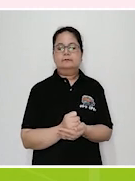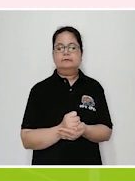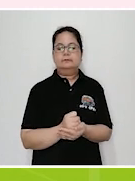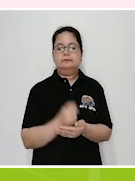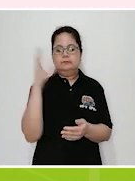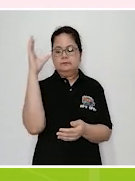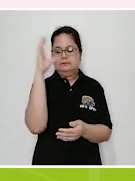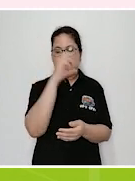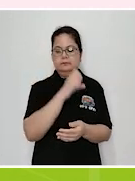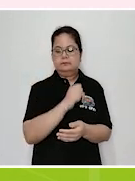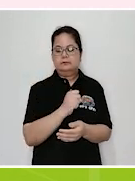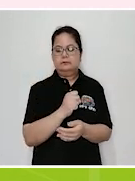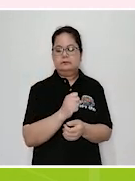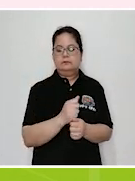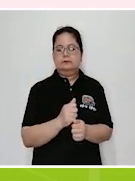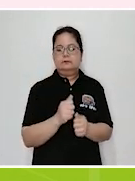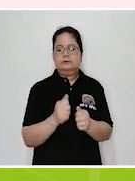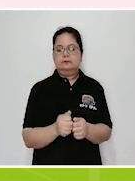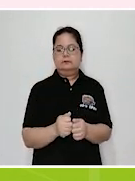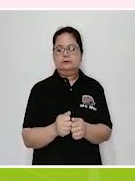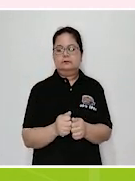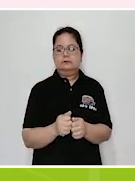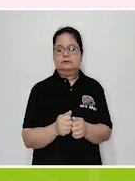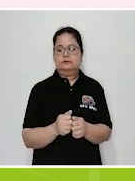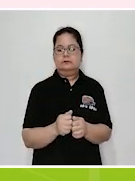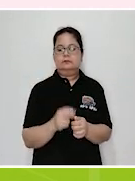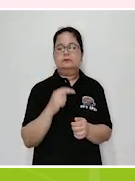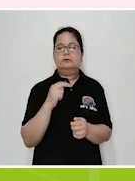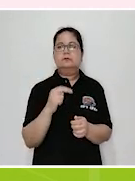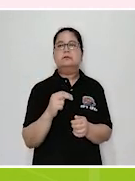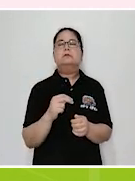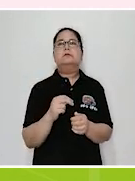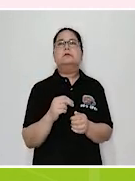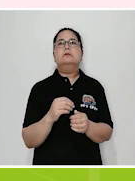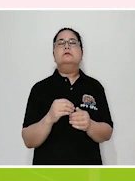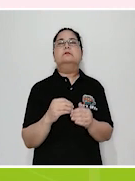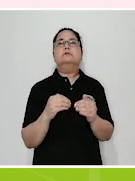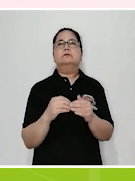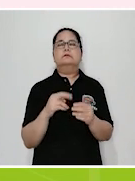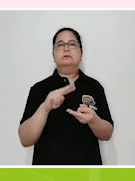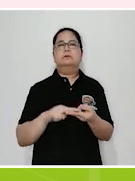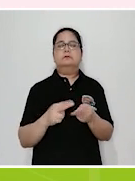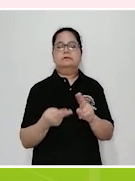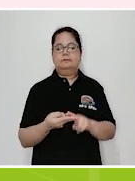Predict in ranges and confidence levels instead of exact numbers.